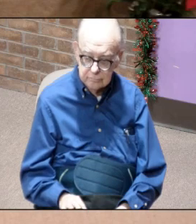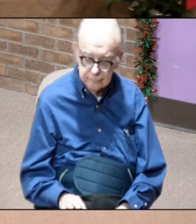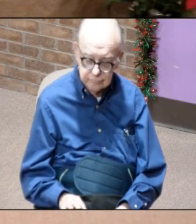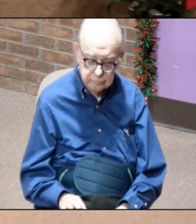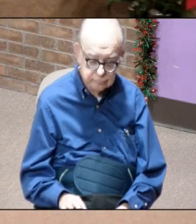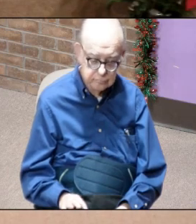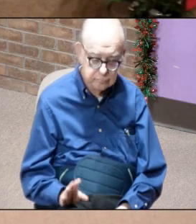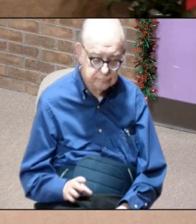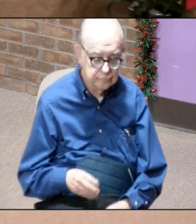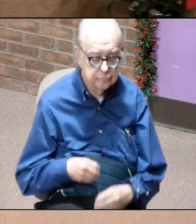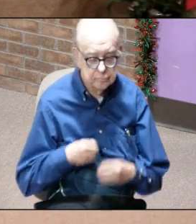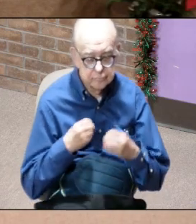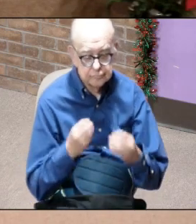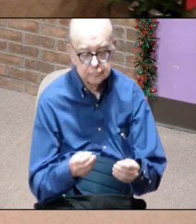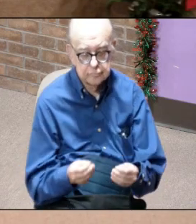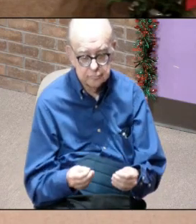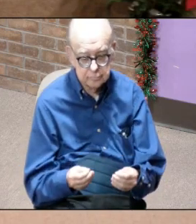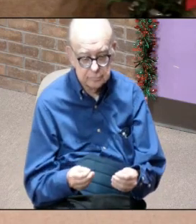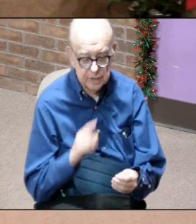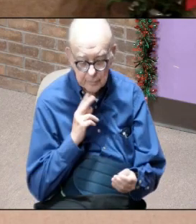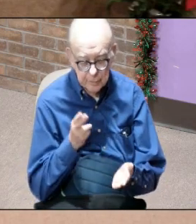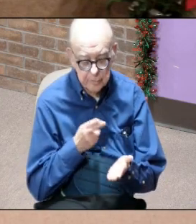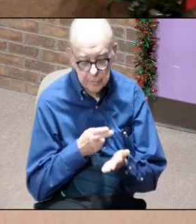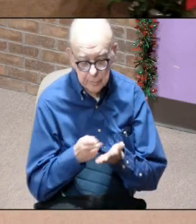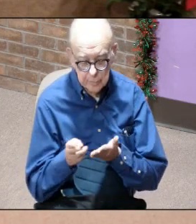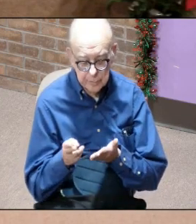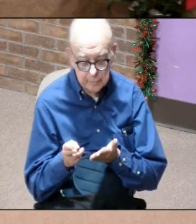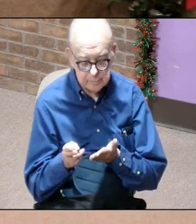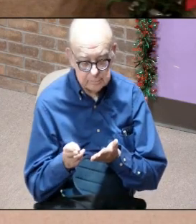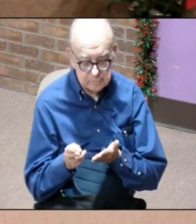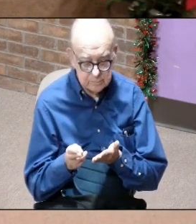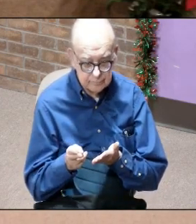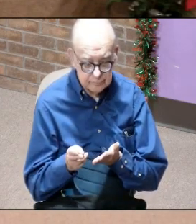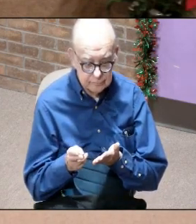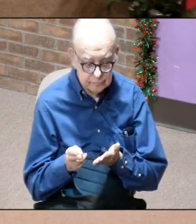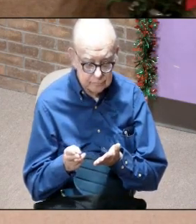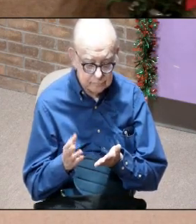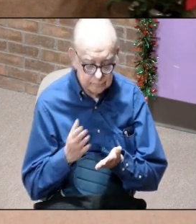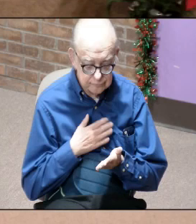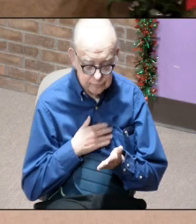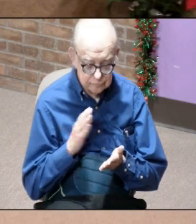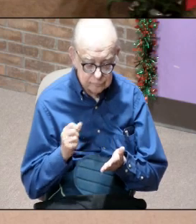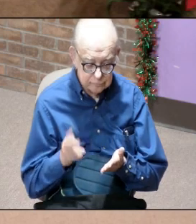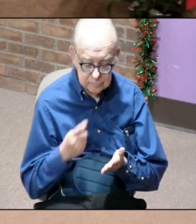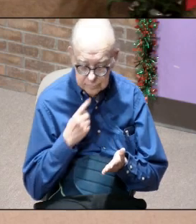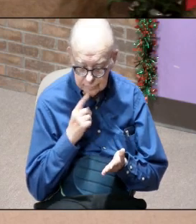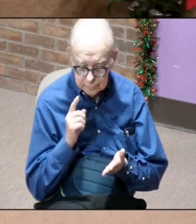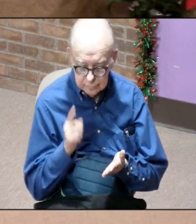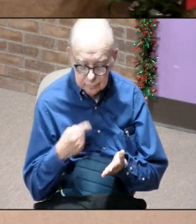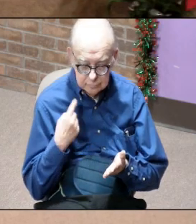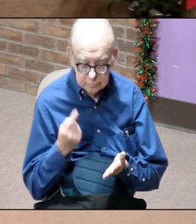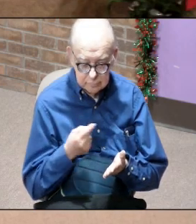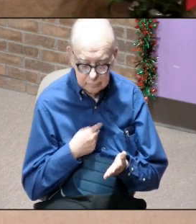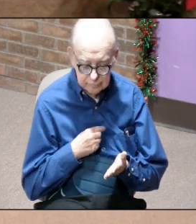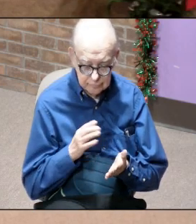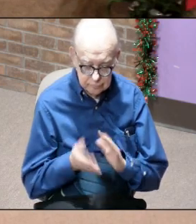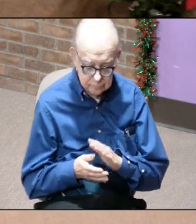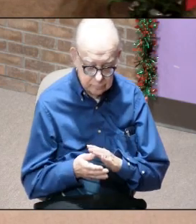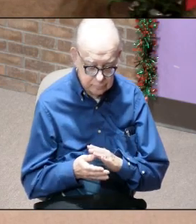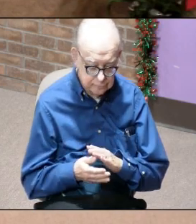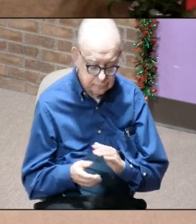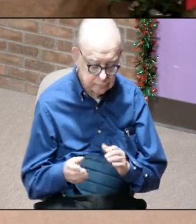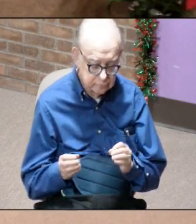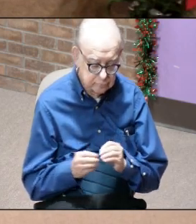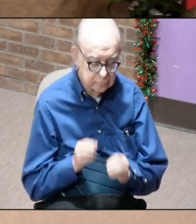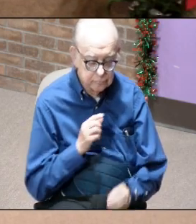to give you the truth. And my job is to tell you we have become the most